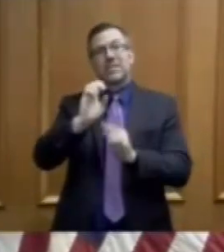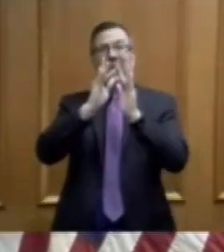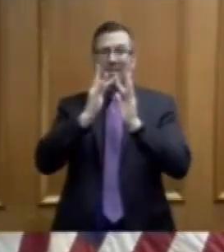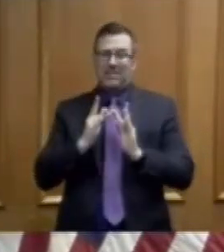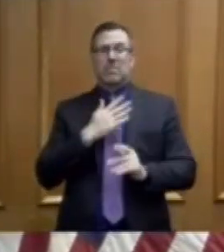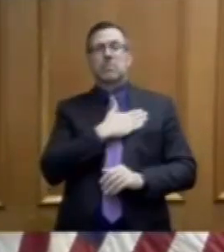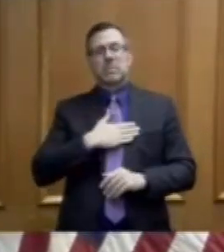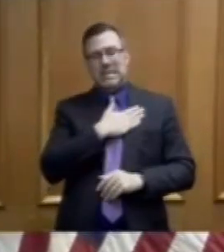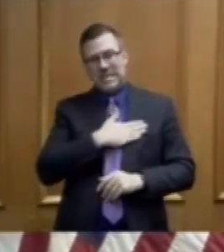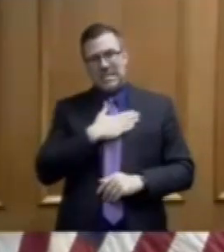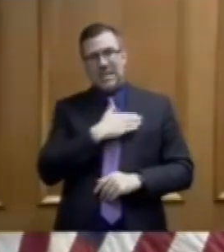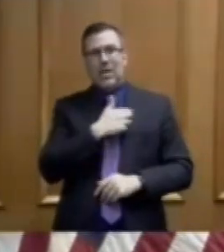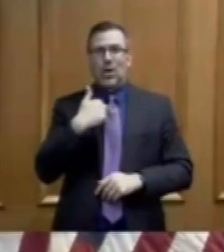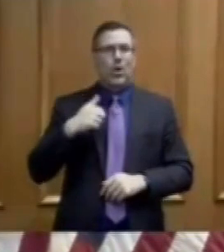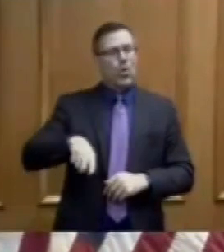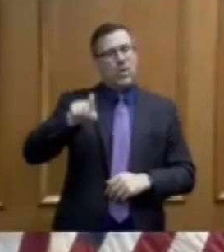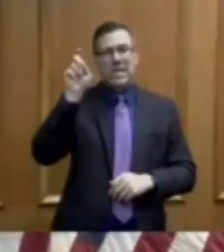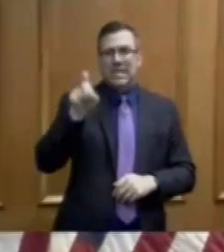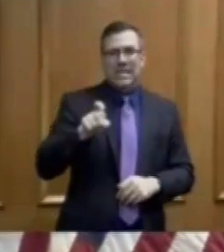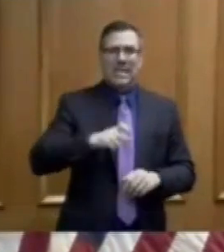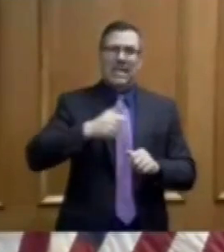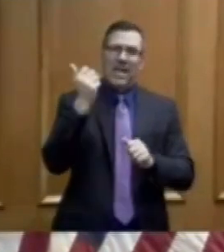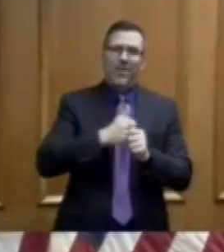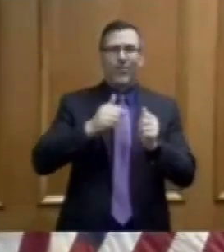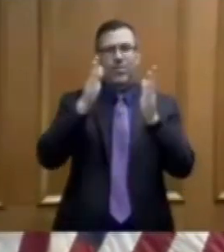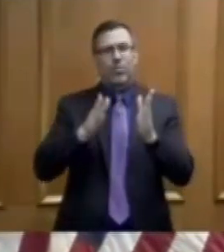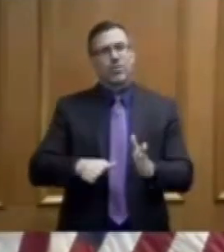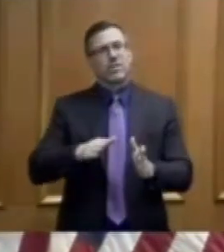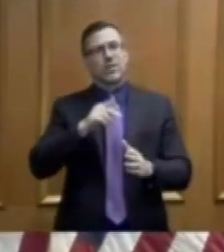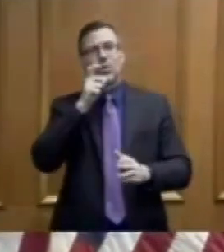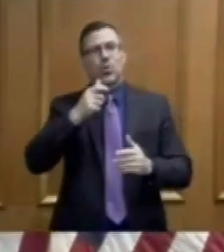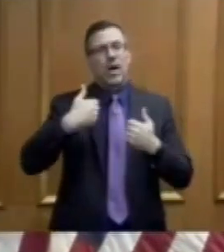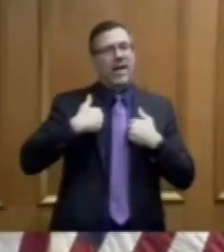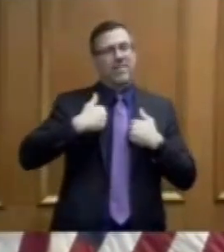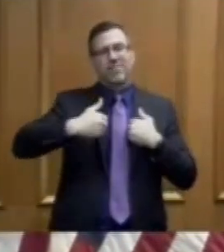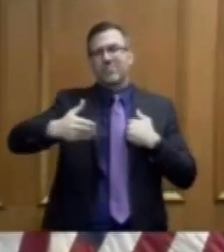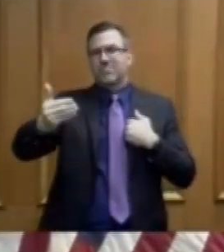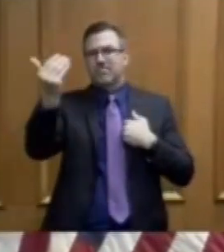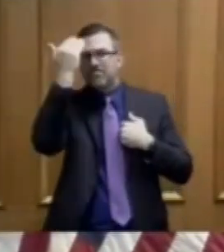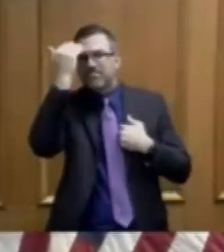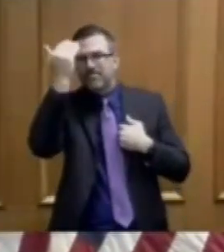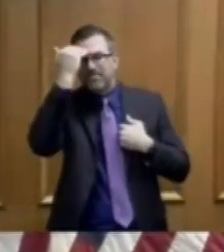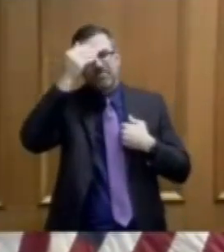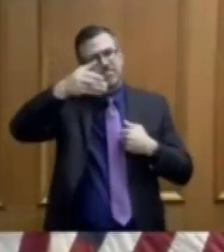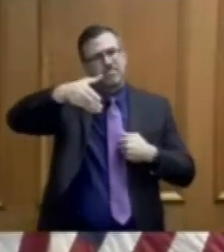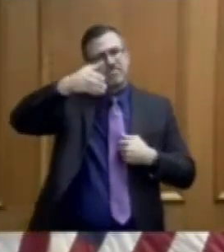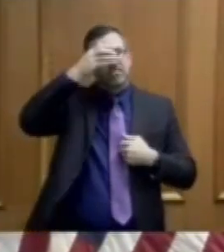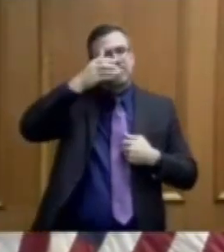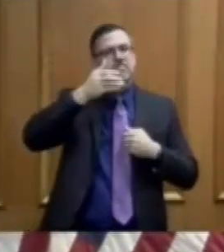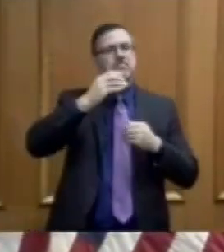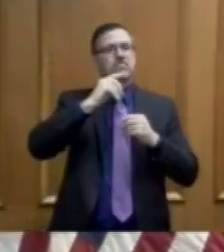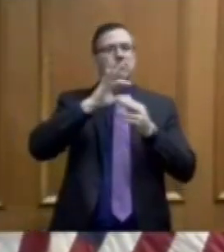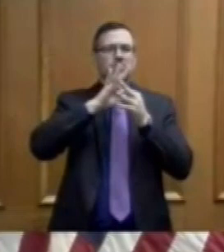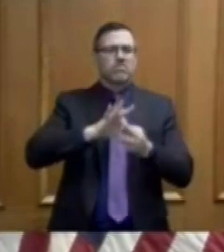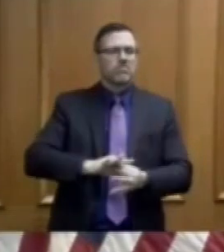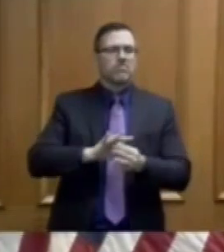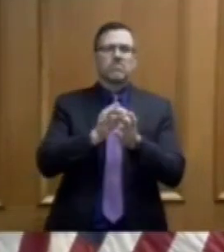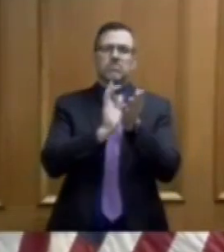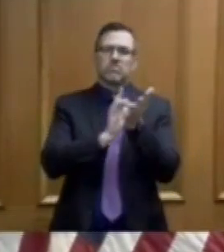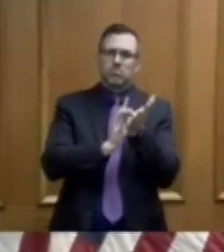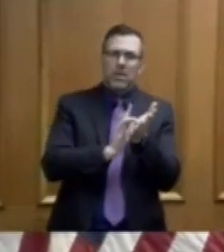healthcare worker. We've lifted restrictions and licensing requirements to add to the number of folks that can help